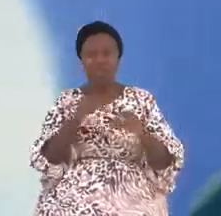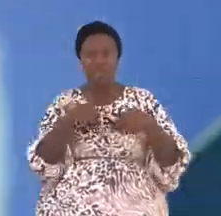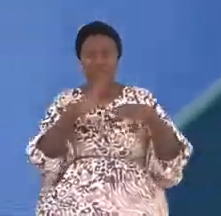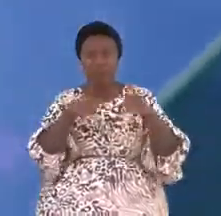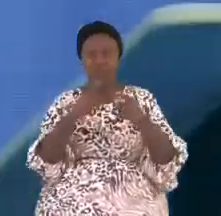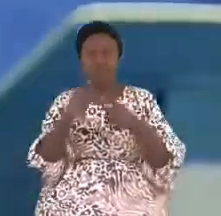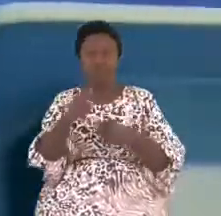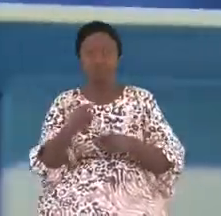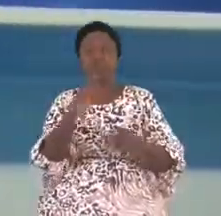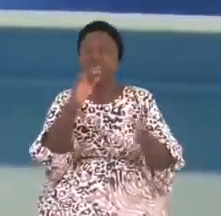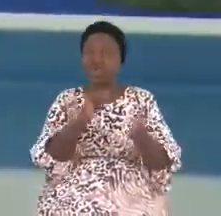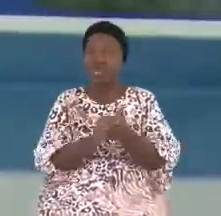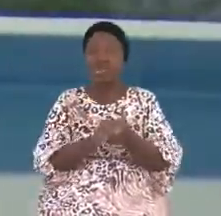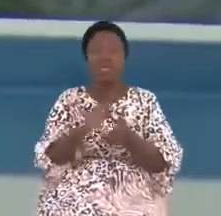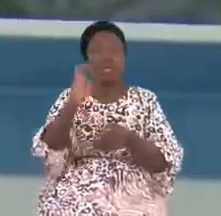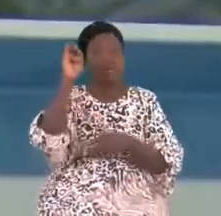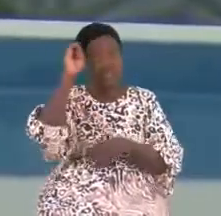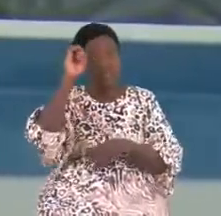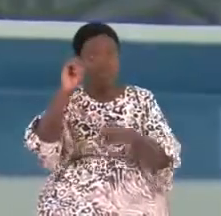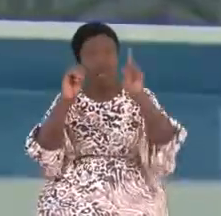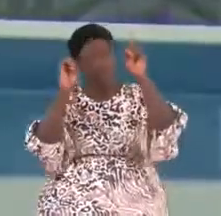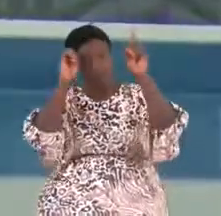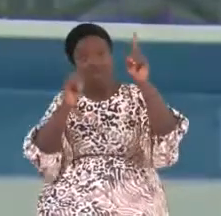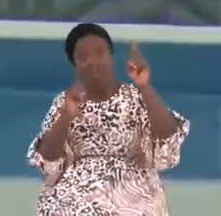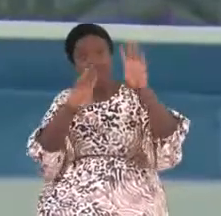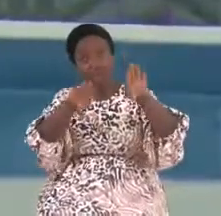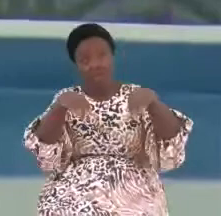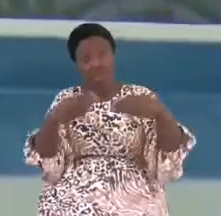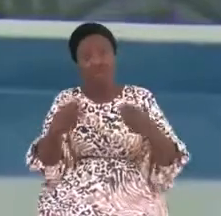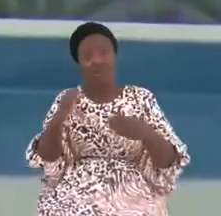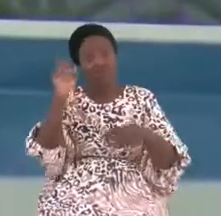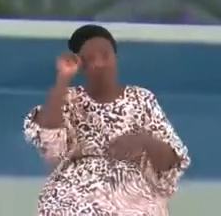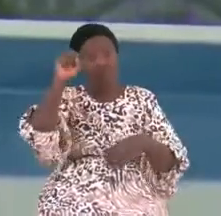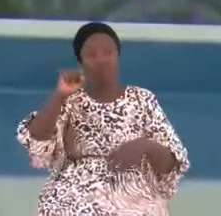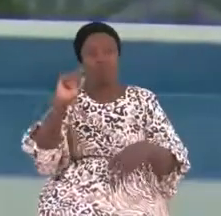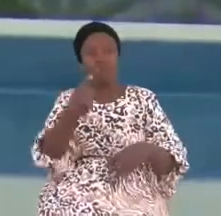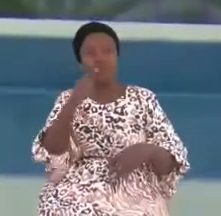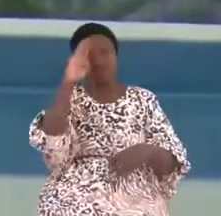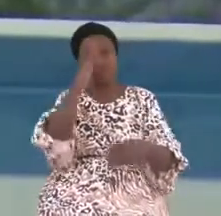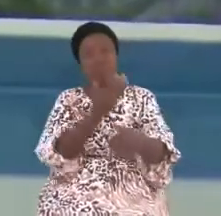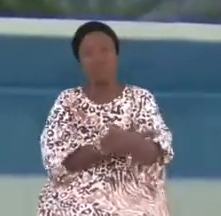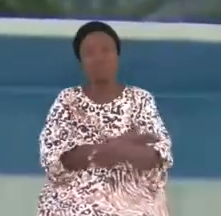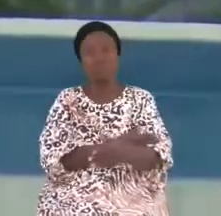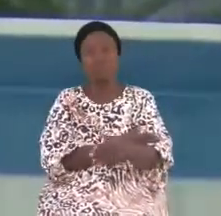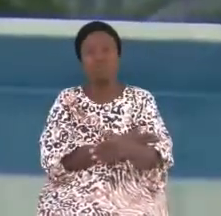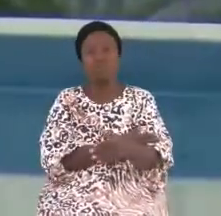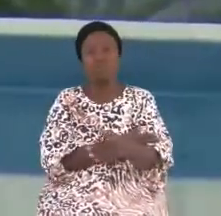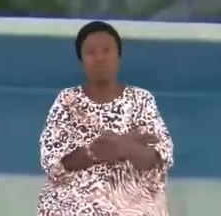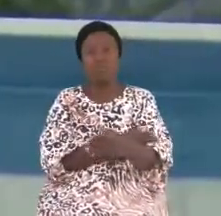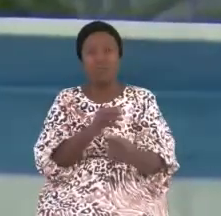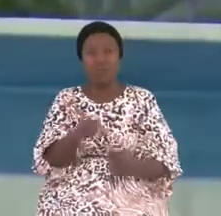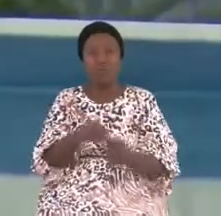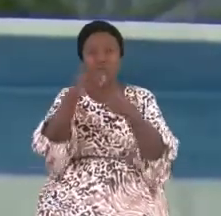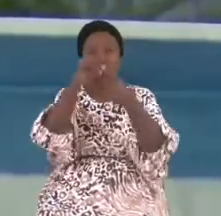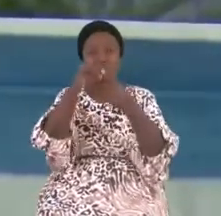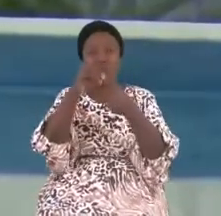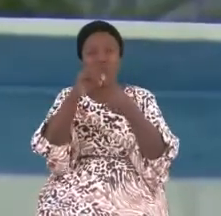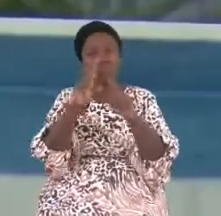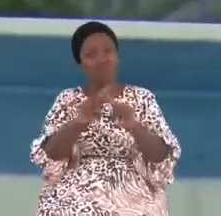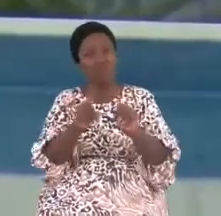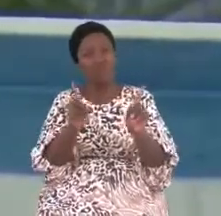that he gave his only begotten son unique different